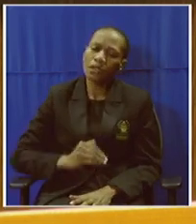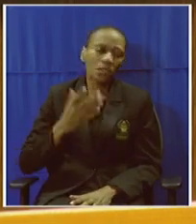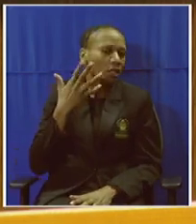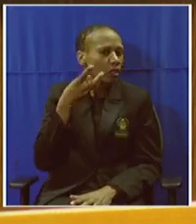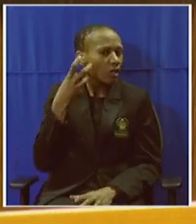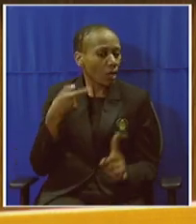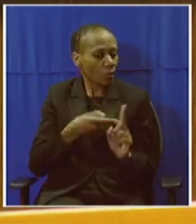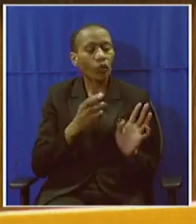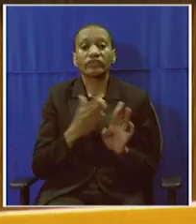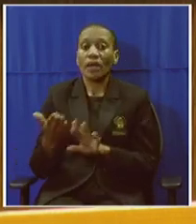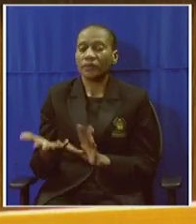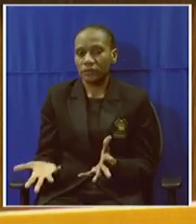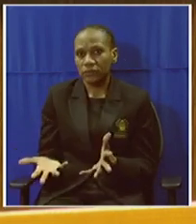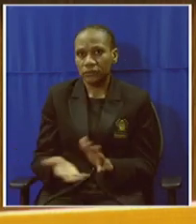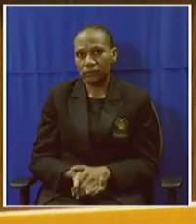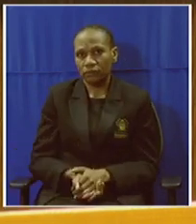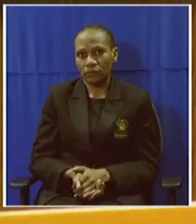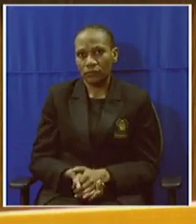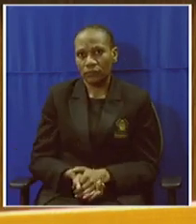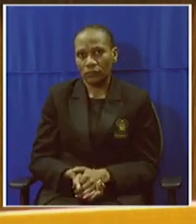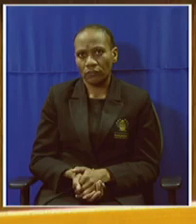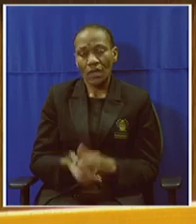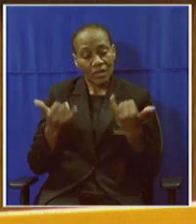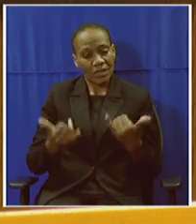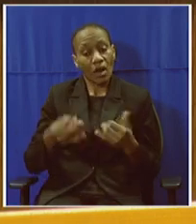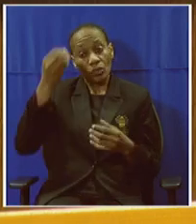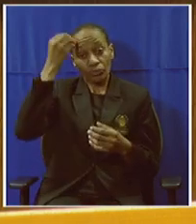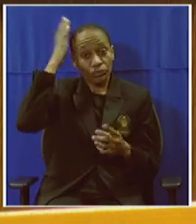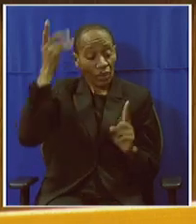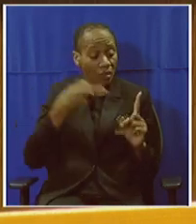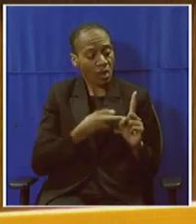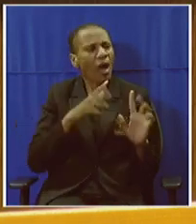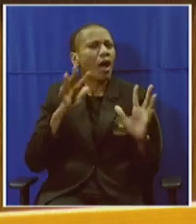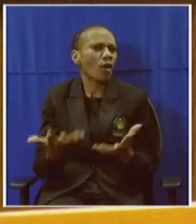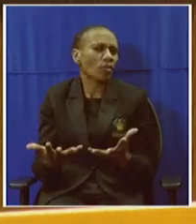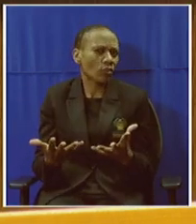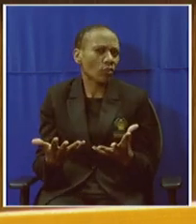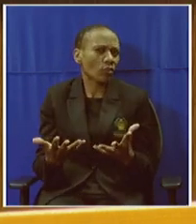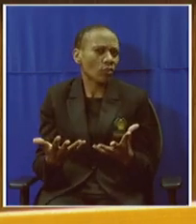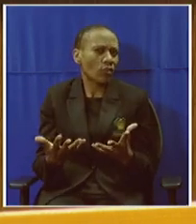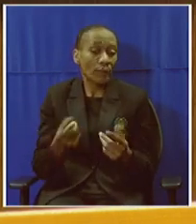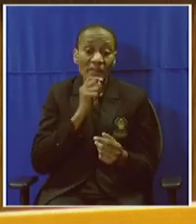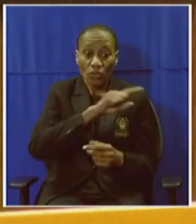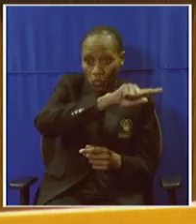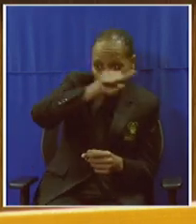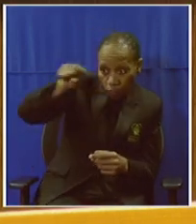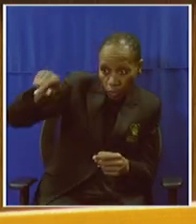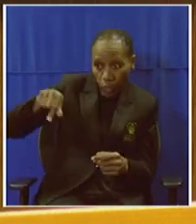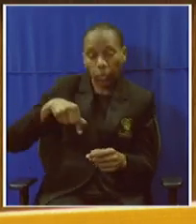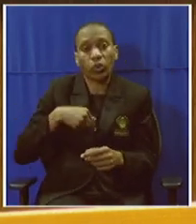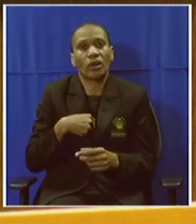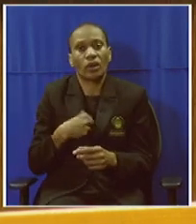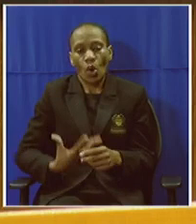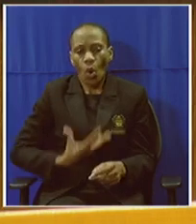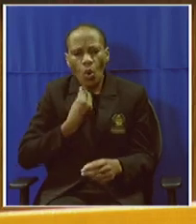passing. But to honor Honorable Bevi, it is now upon all of us, young